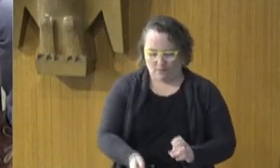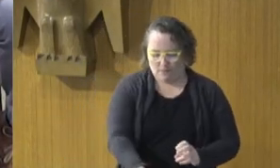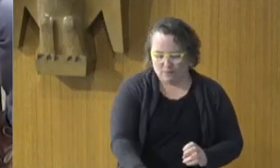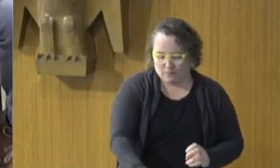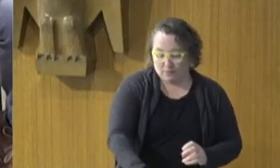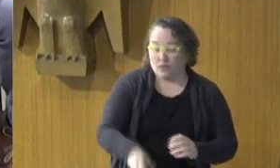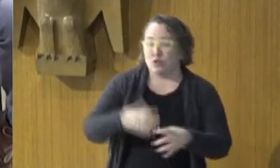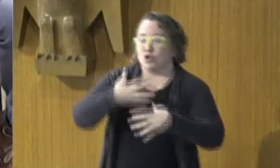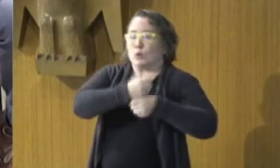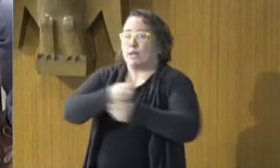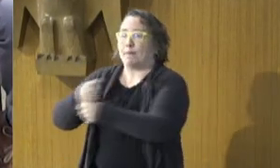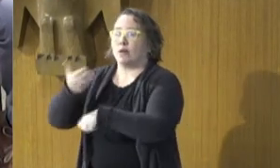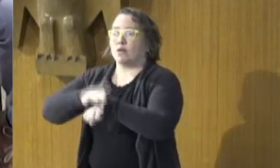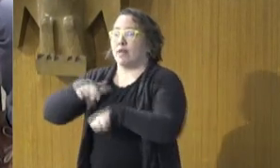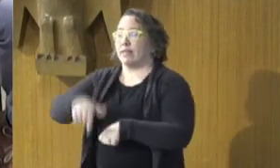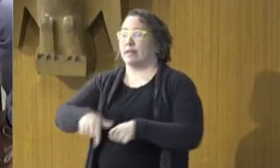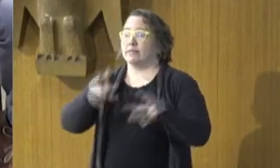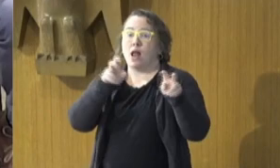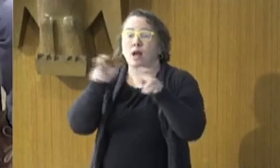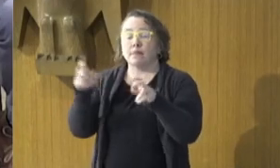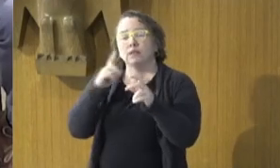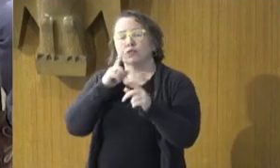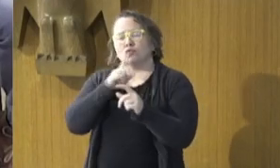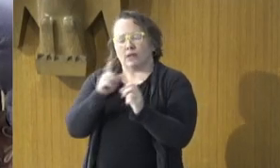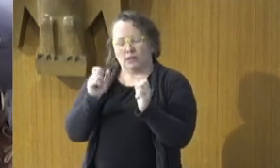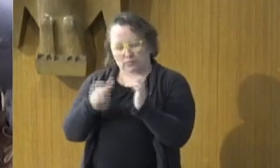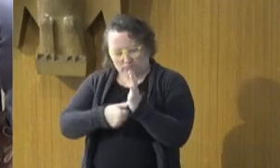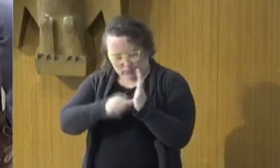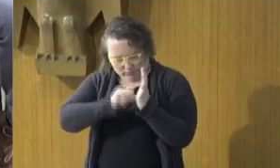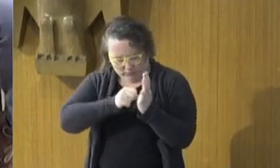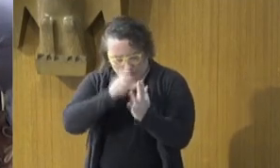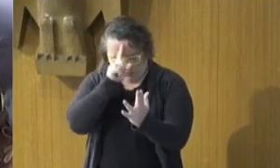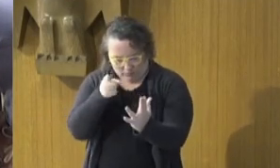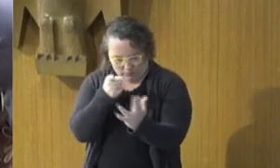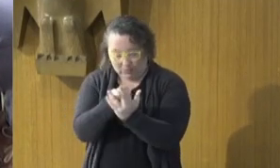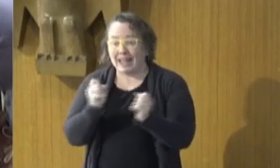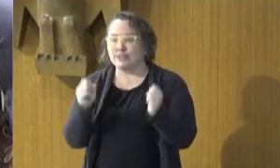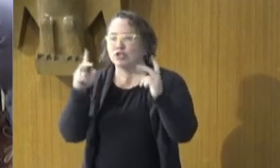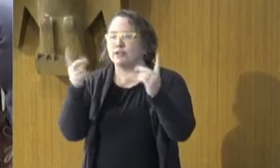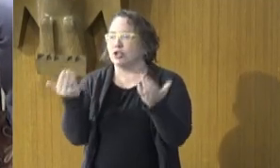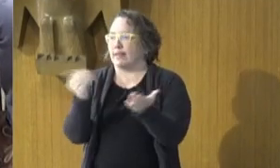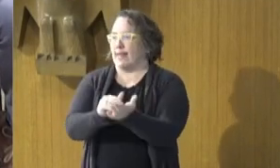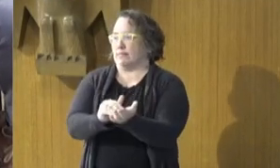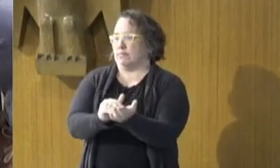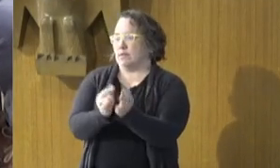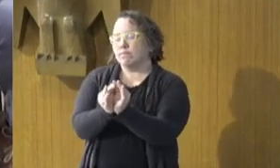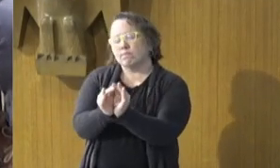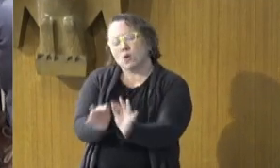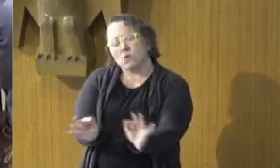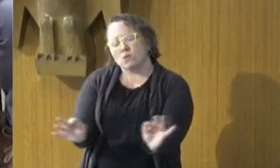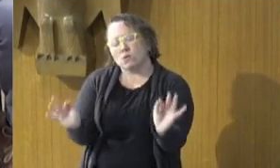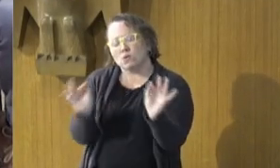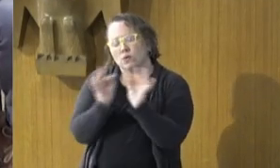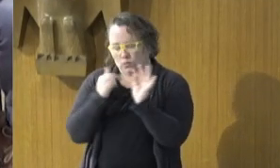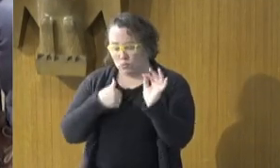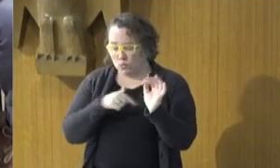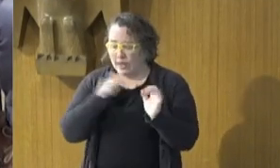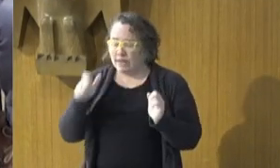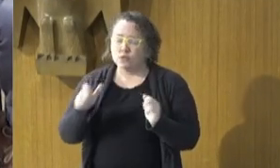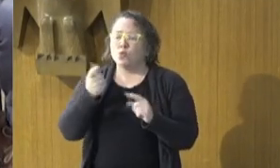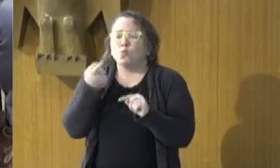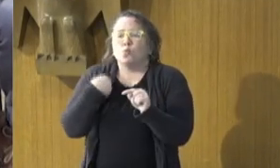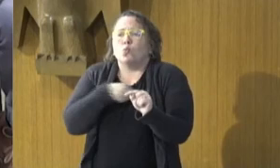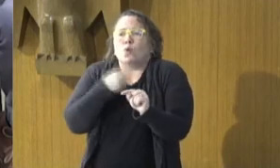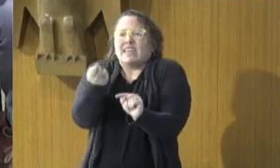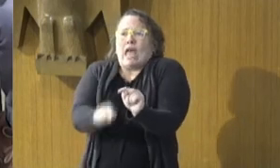educating ourselves on this topic is the first part, because just talking sort of like hypothetically about abortions is not helpful in